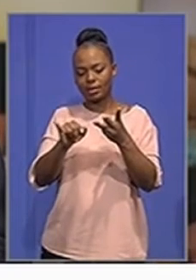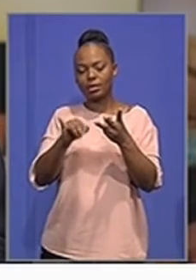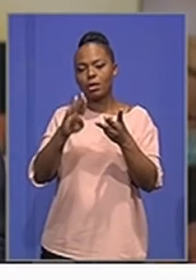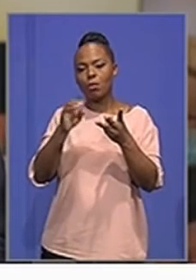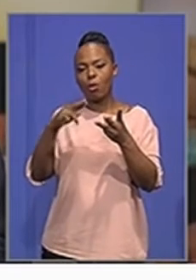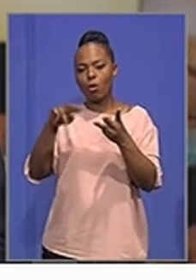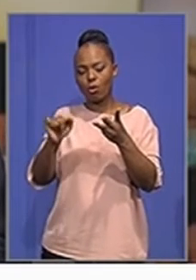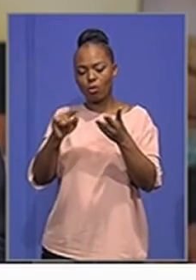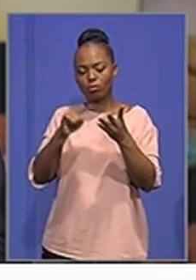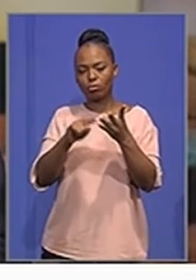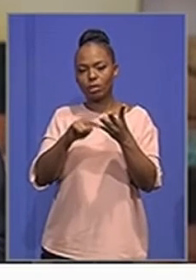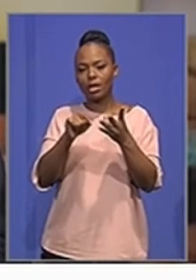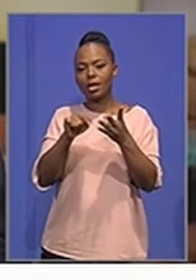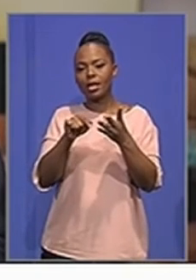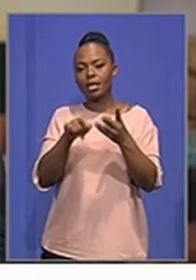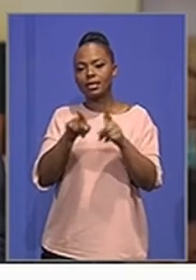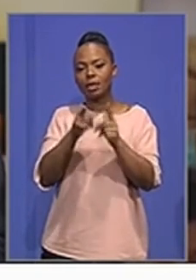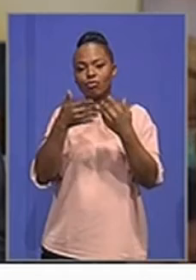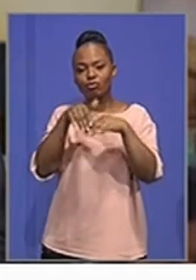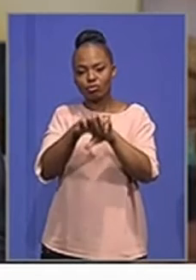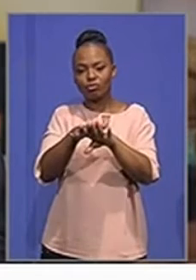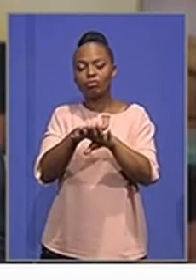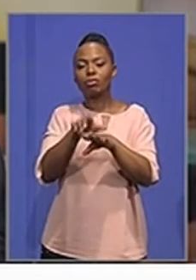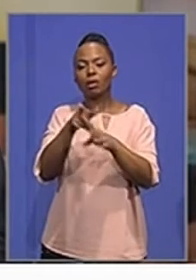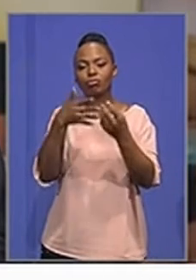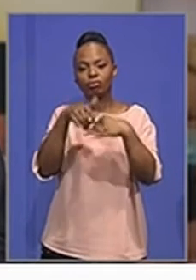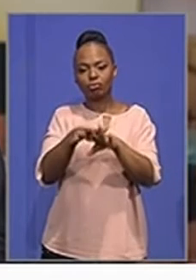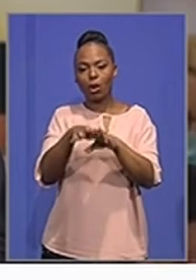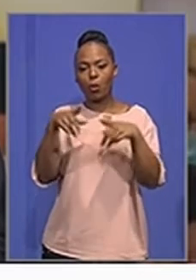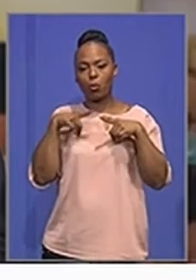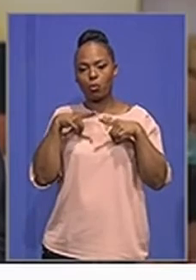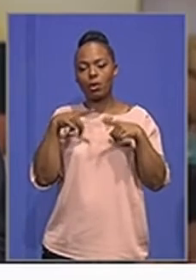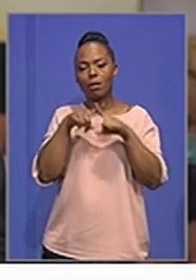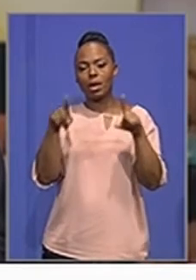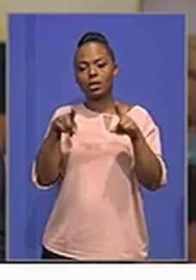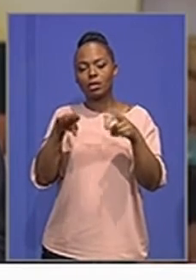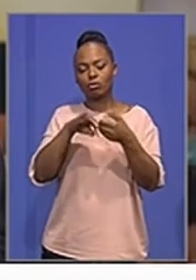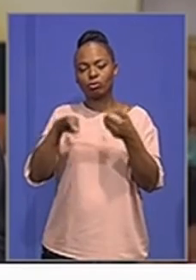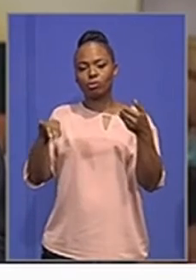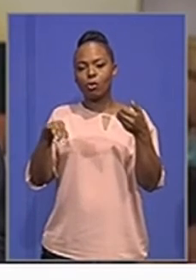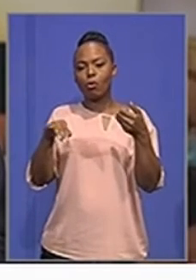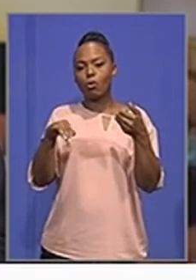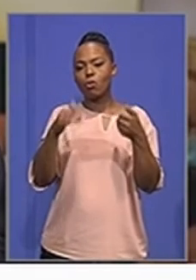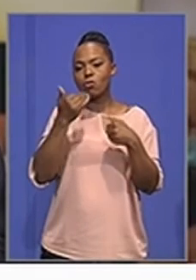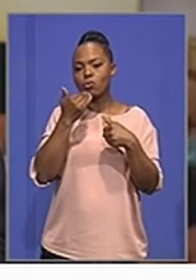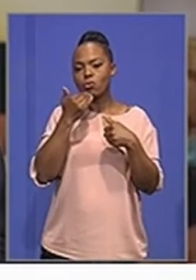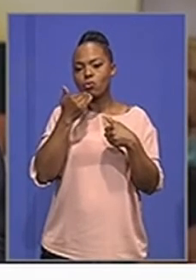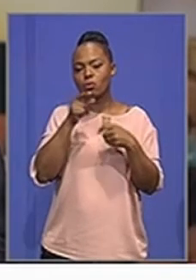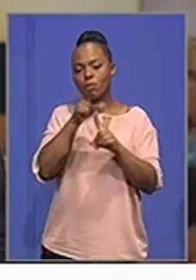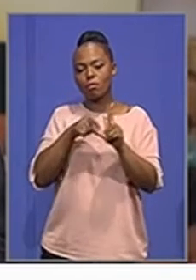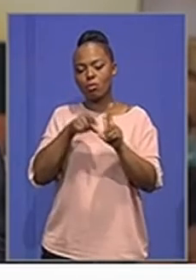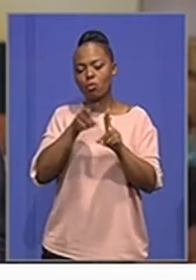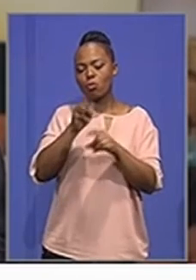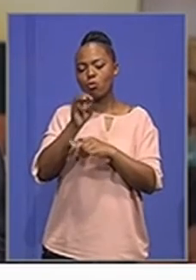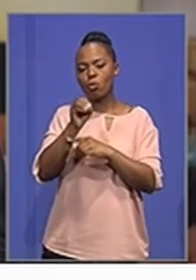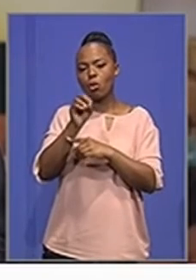executed or implemented primarily, although not exclusively, by Mr.